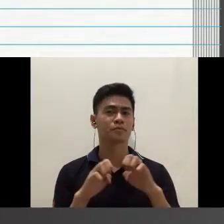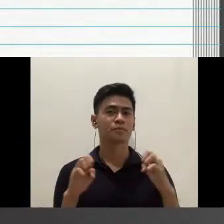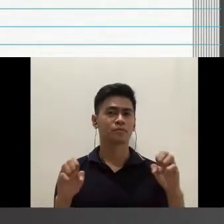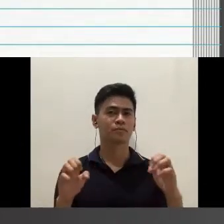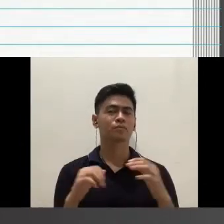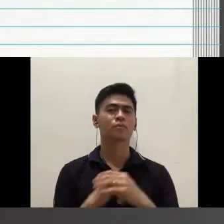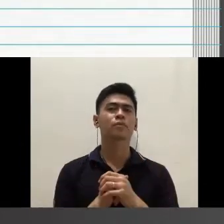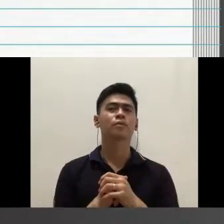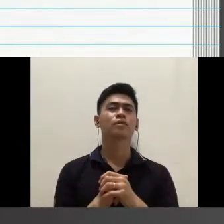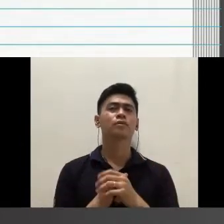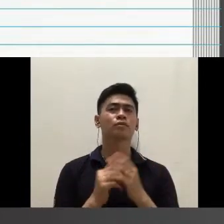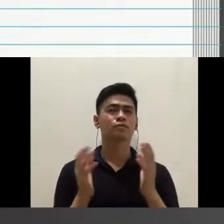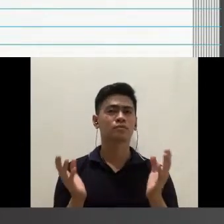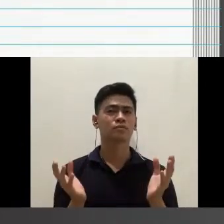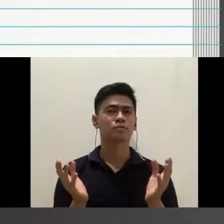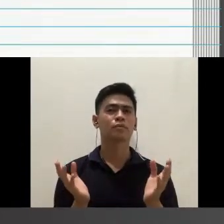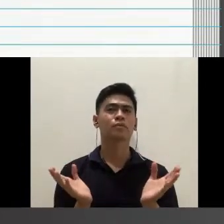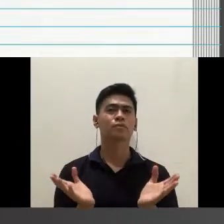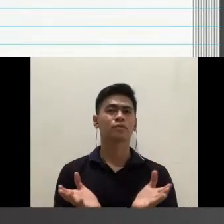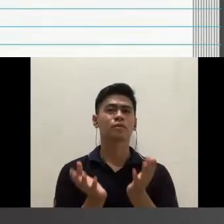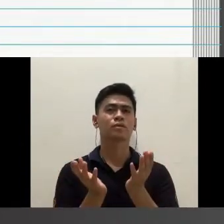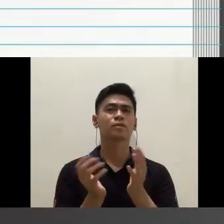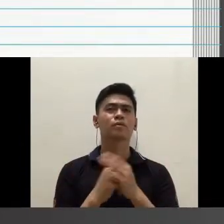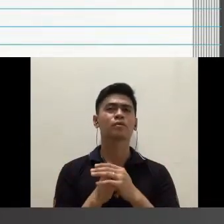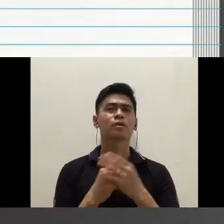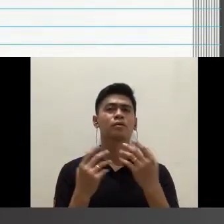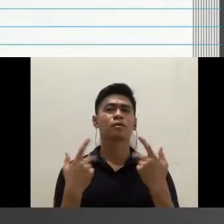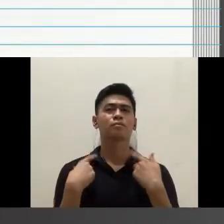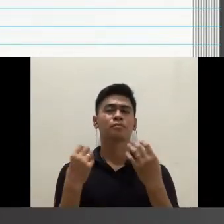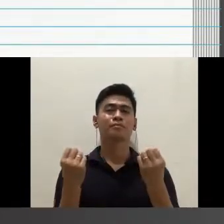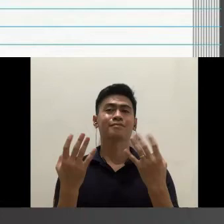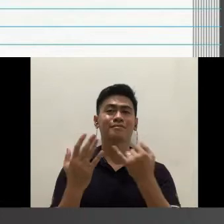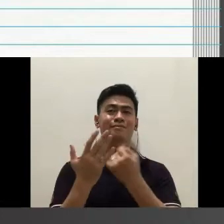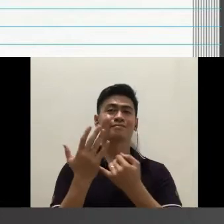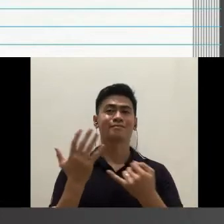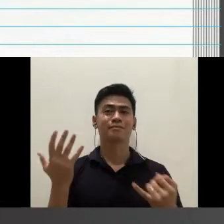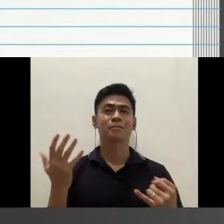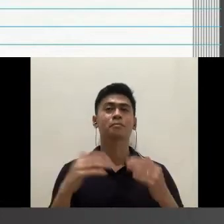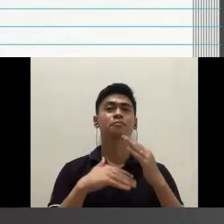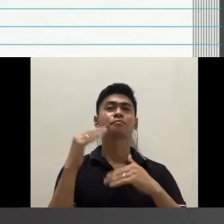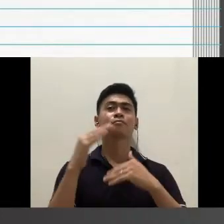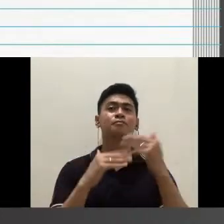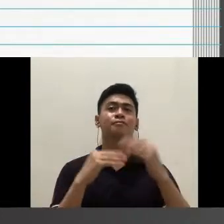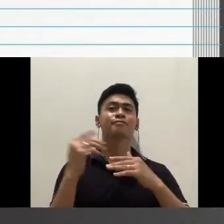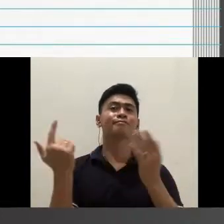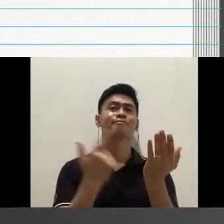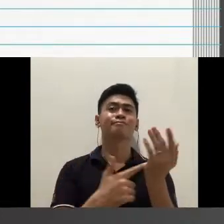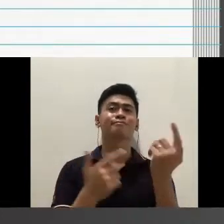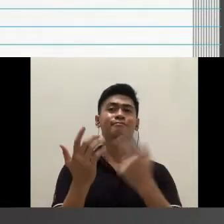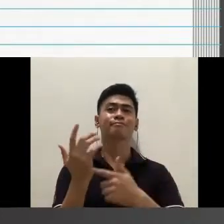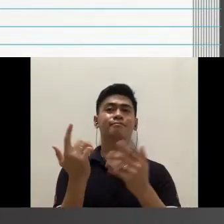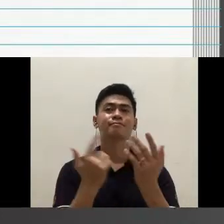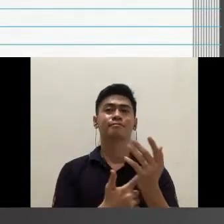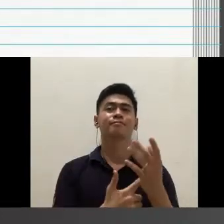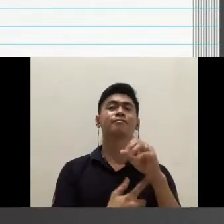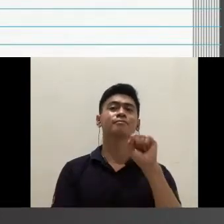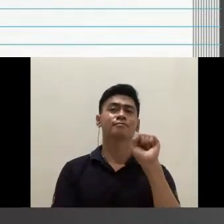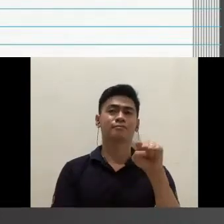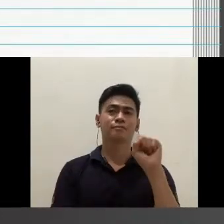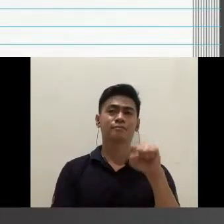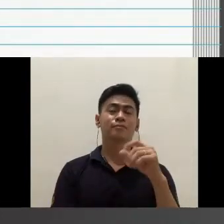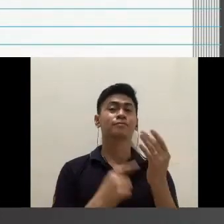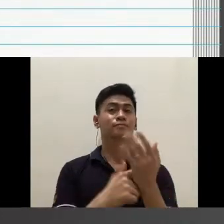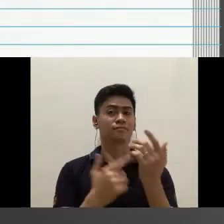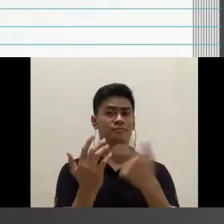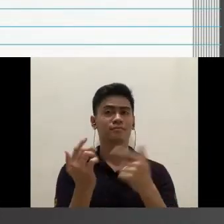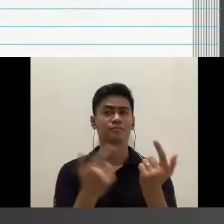writing. However, only one or single point of view can be read or written. Only the